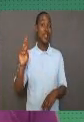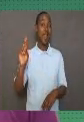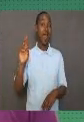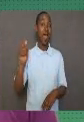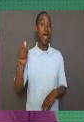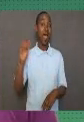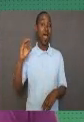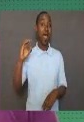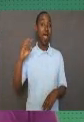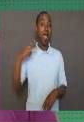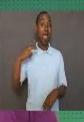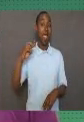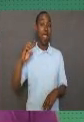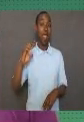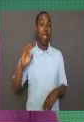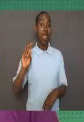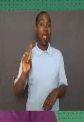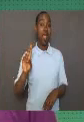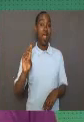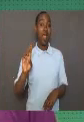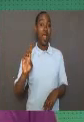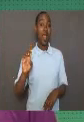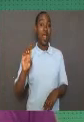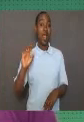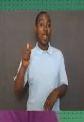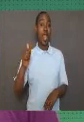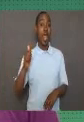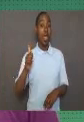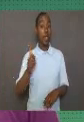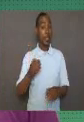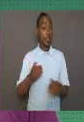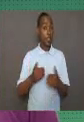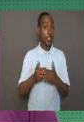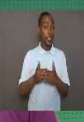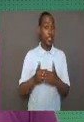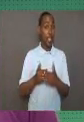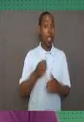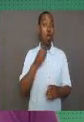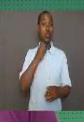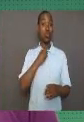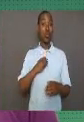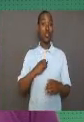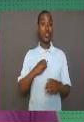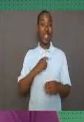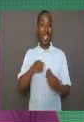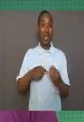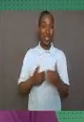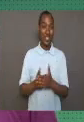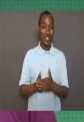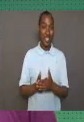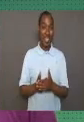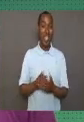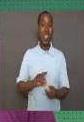the esophagus. As we learned in our studies on digestion,